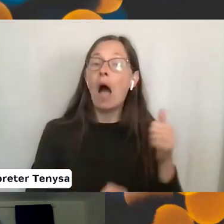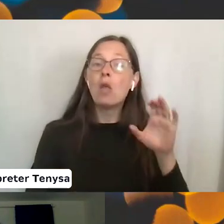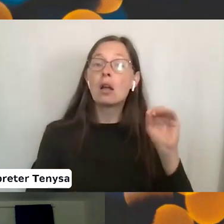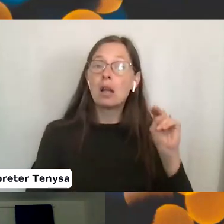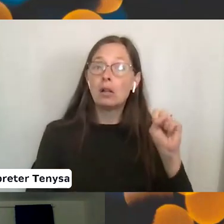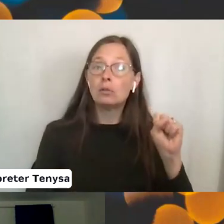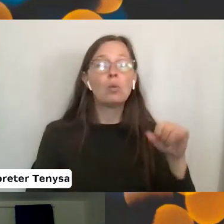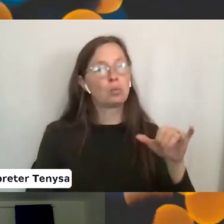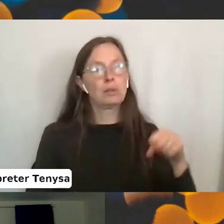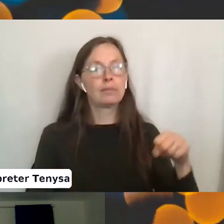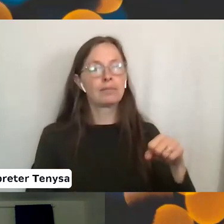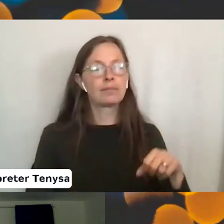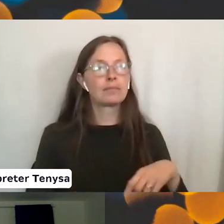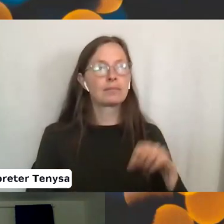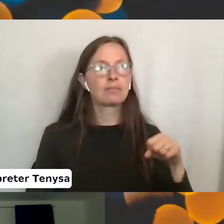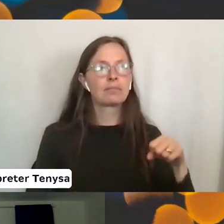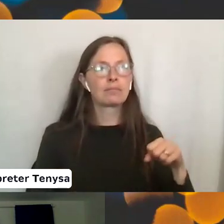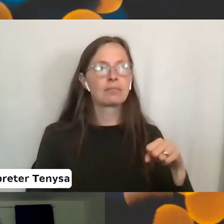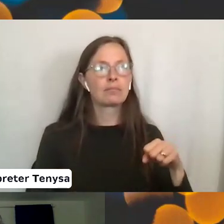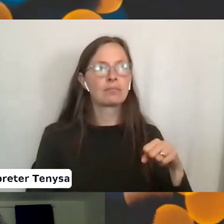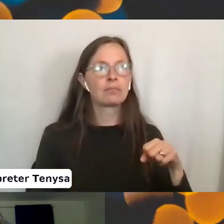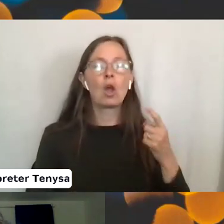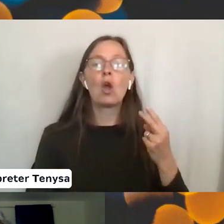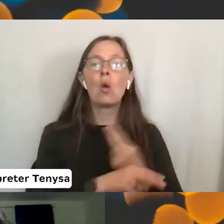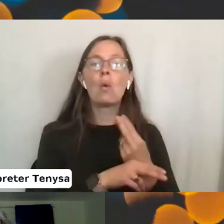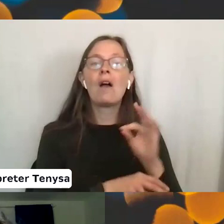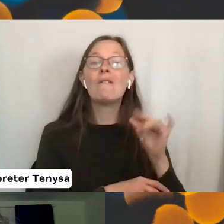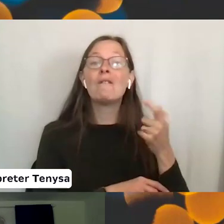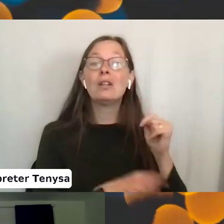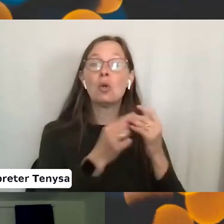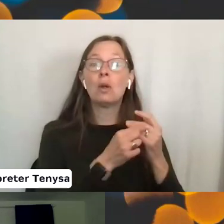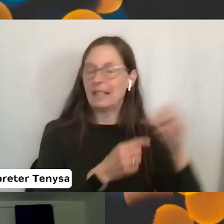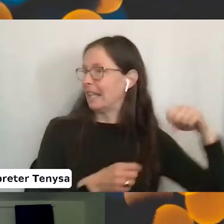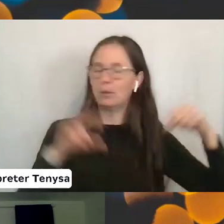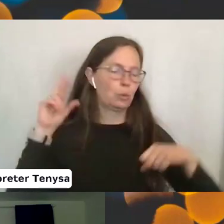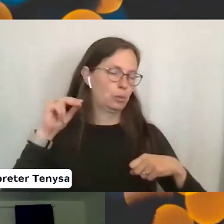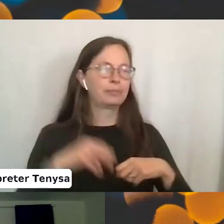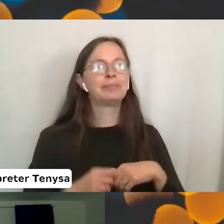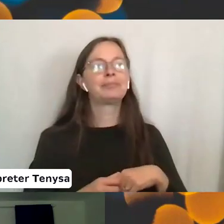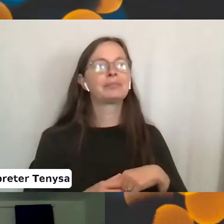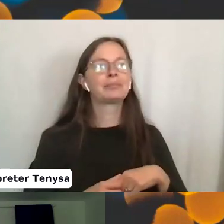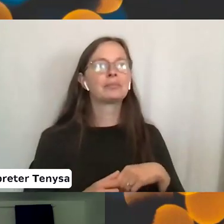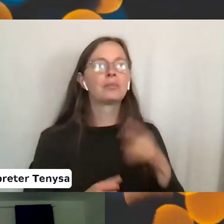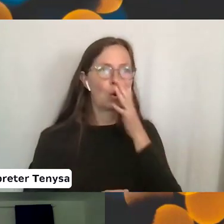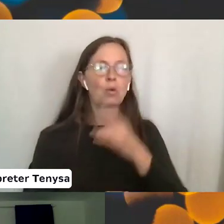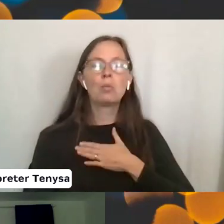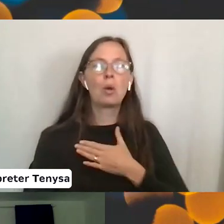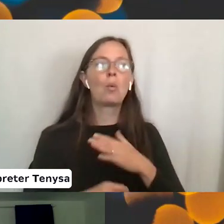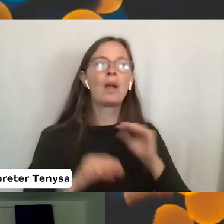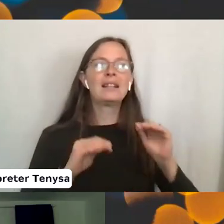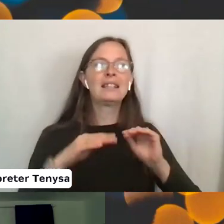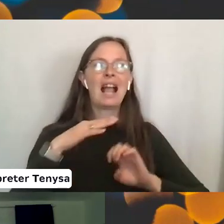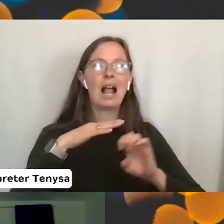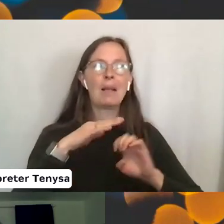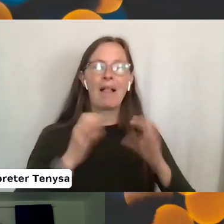conventions? Oh, yeah. Yeah. Yes. Are you wearing a fidget ring? No. Yeah. Would you be willing to teach an elementary class